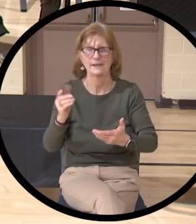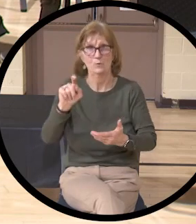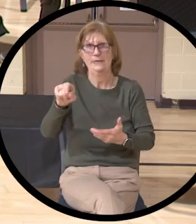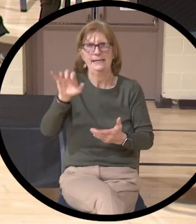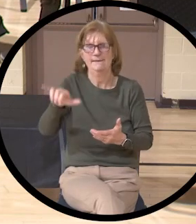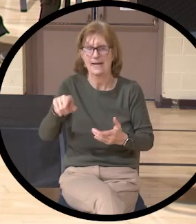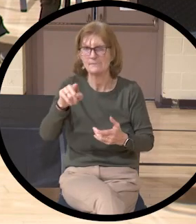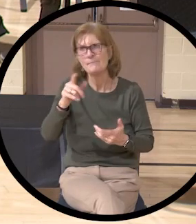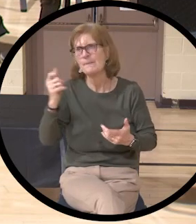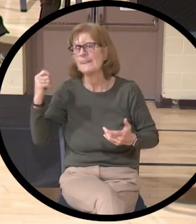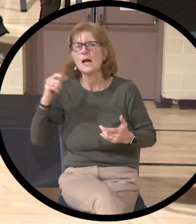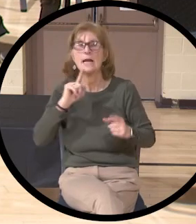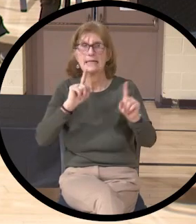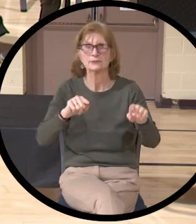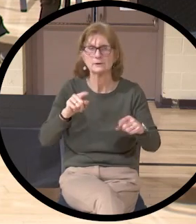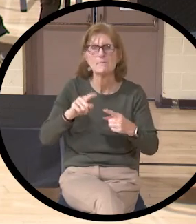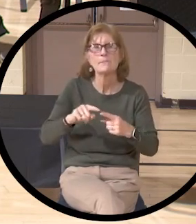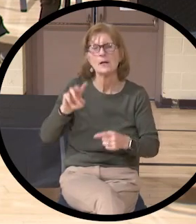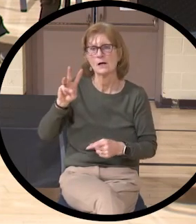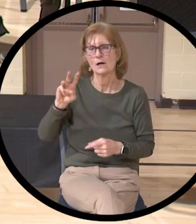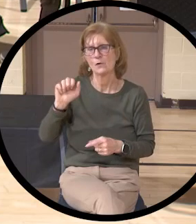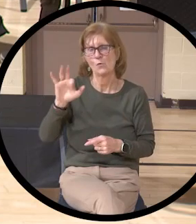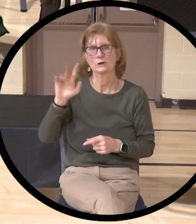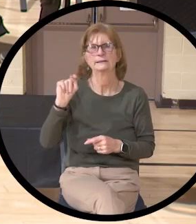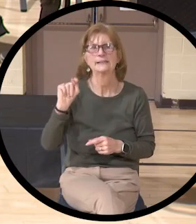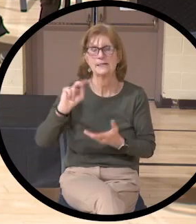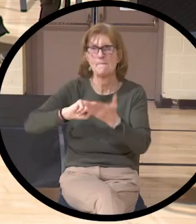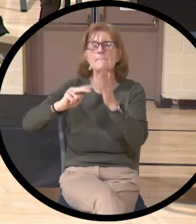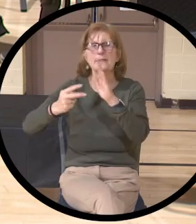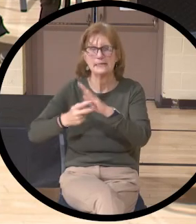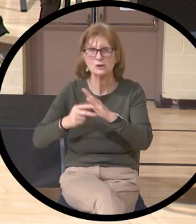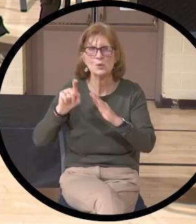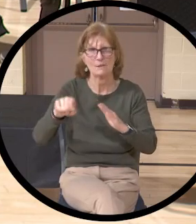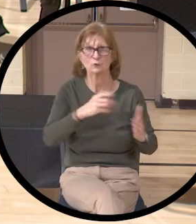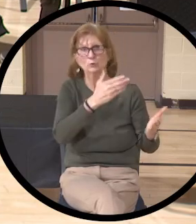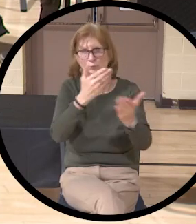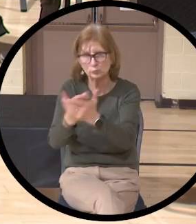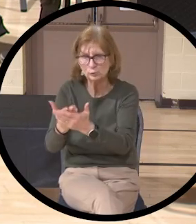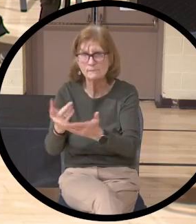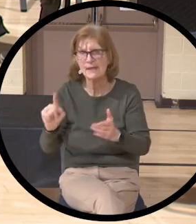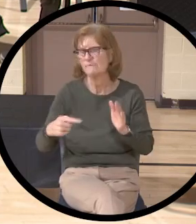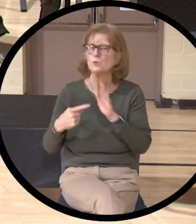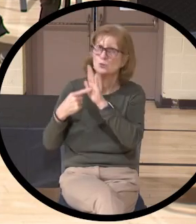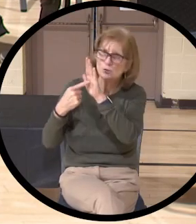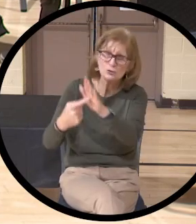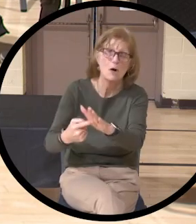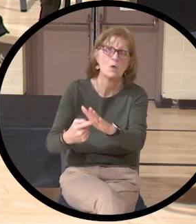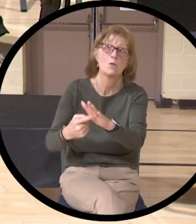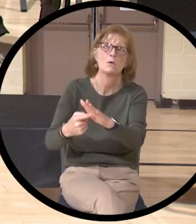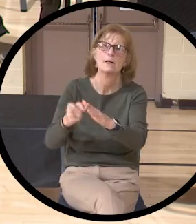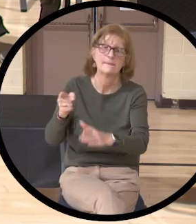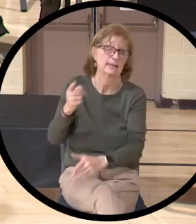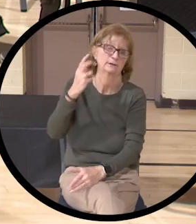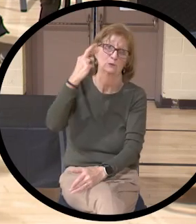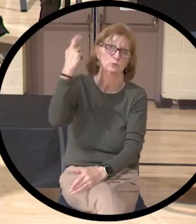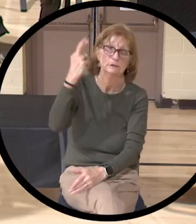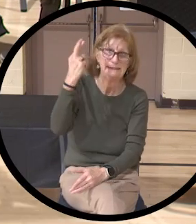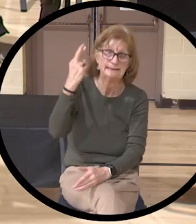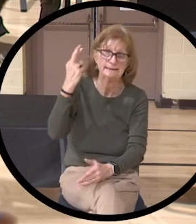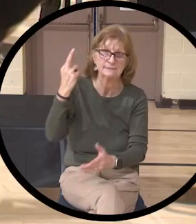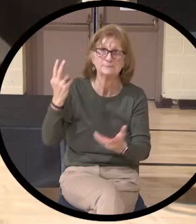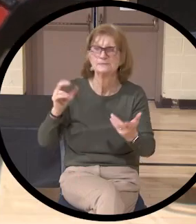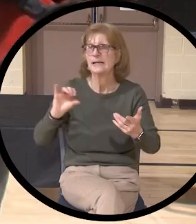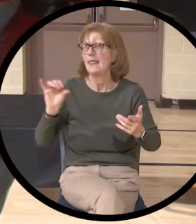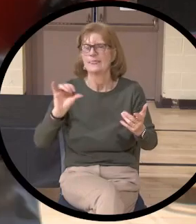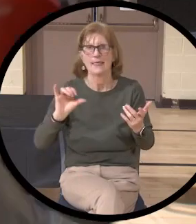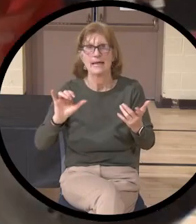just like stop warrants are defined by the MU2CD, the municipal, or MU2CD, which is like the Manual of Uniform